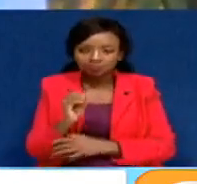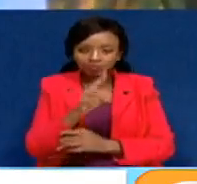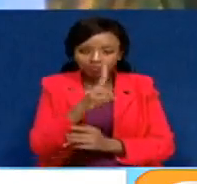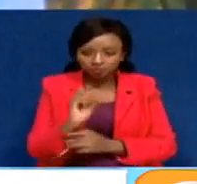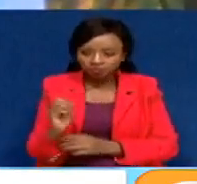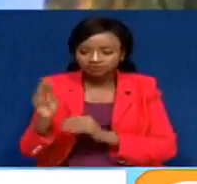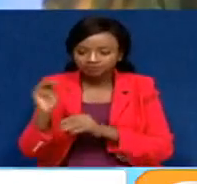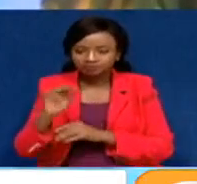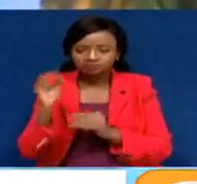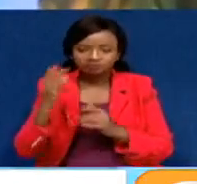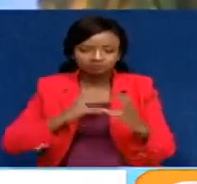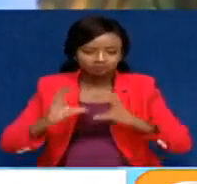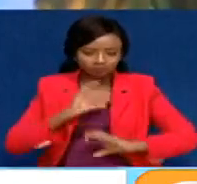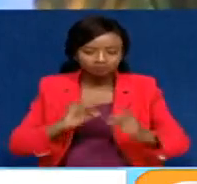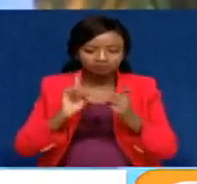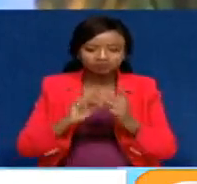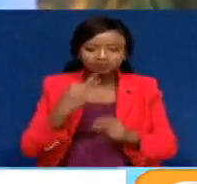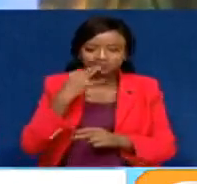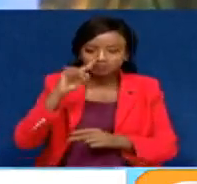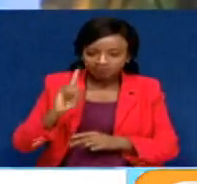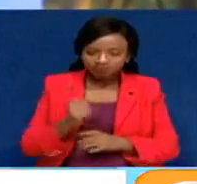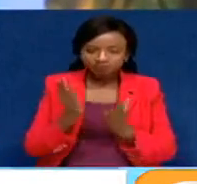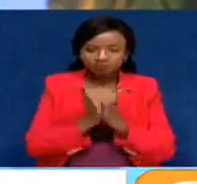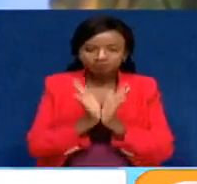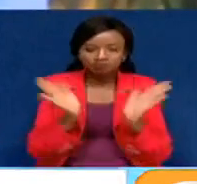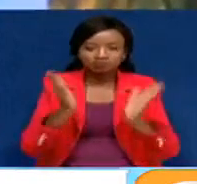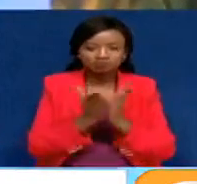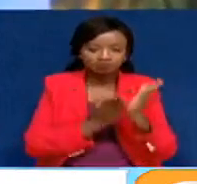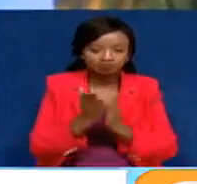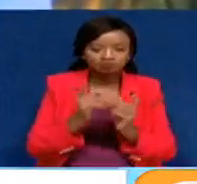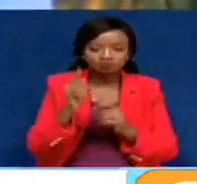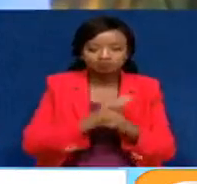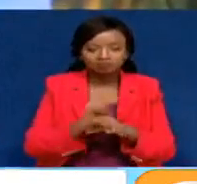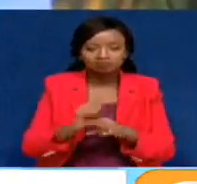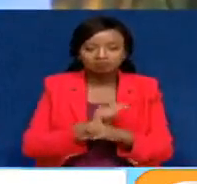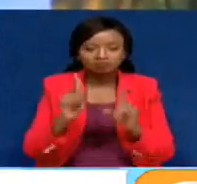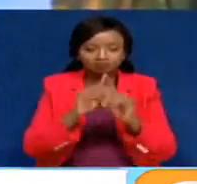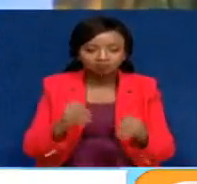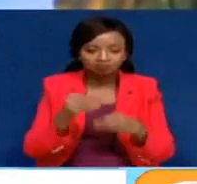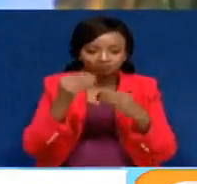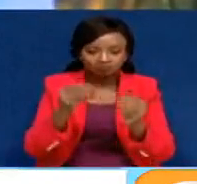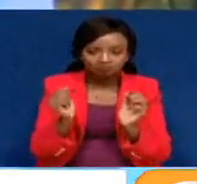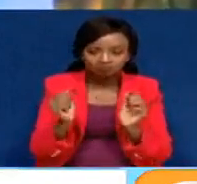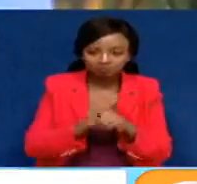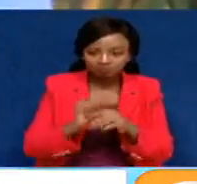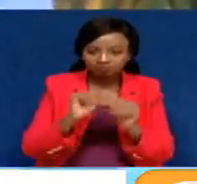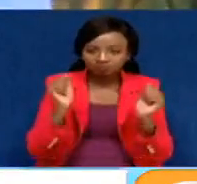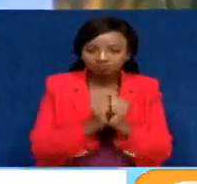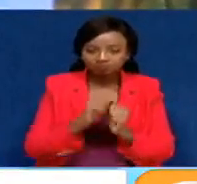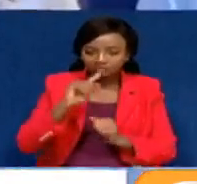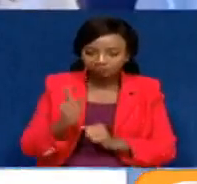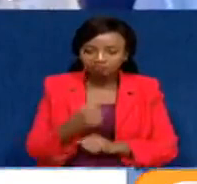of 300,000 public servants, and building adequate technical support through training of 10,000